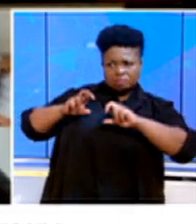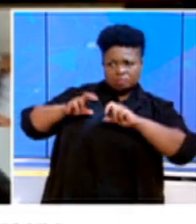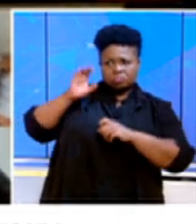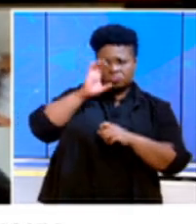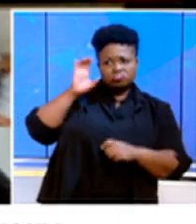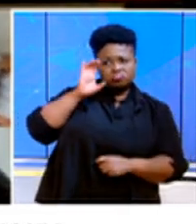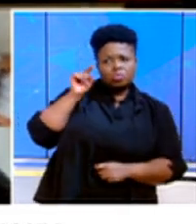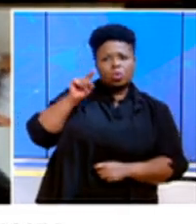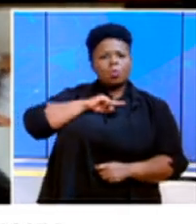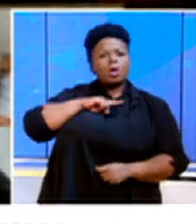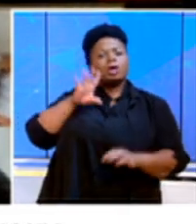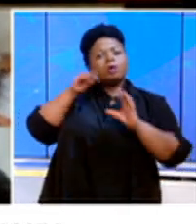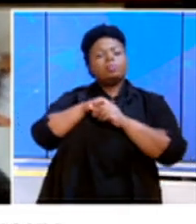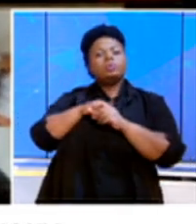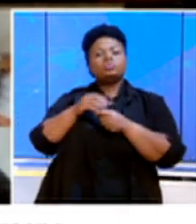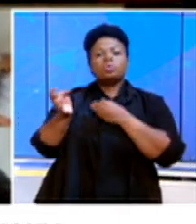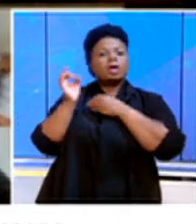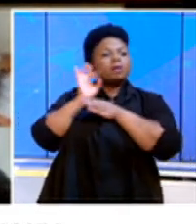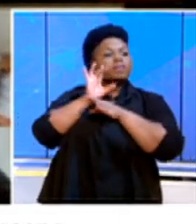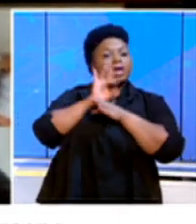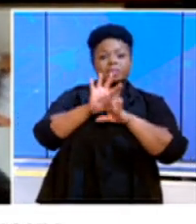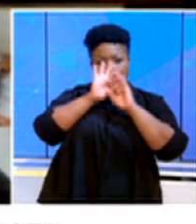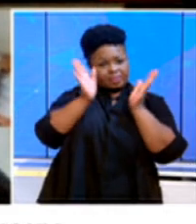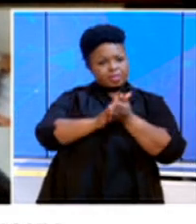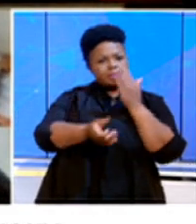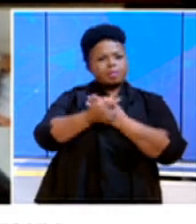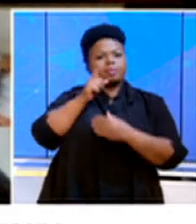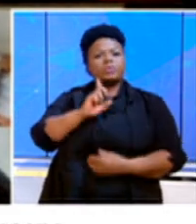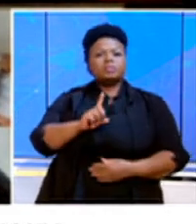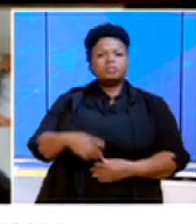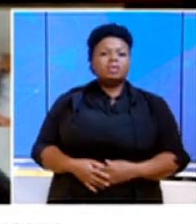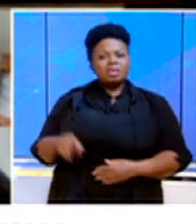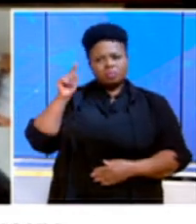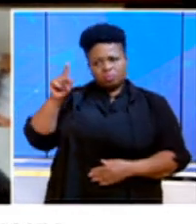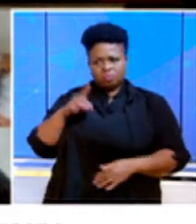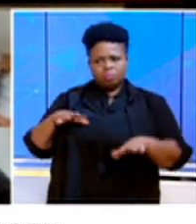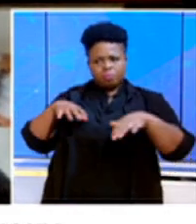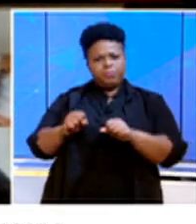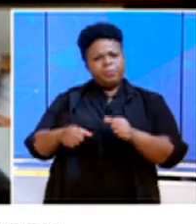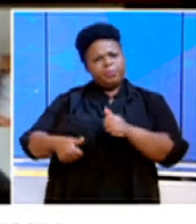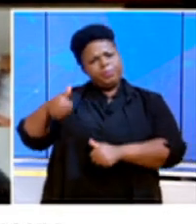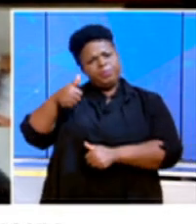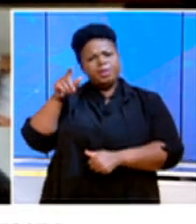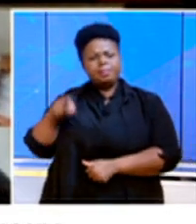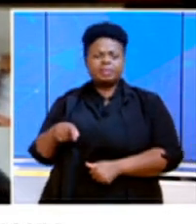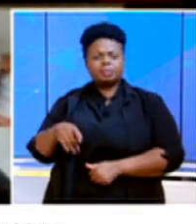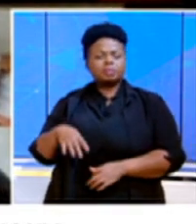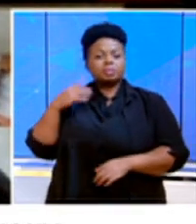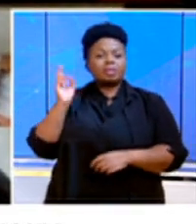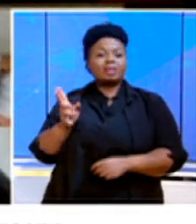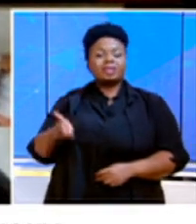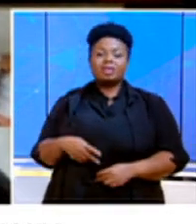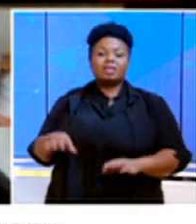closely, because they are part of advising on what should happen. They are part of taking proactive action. And consistently the